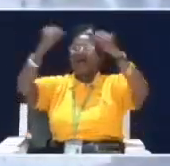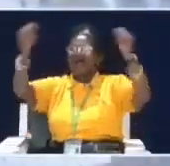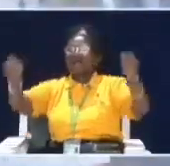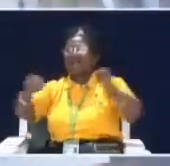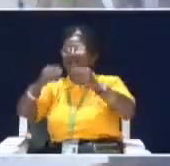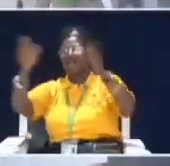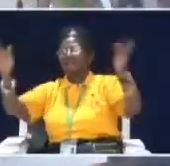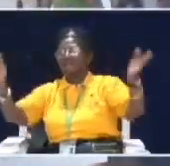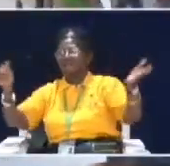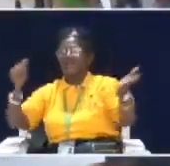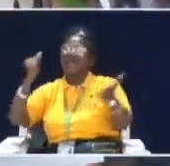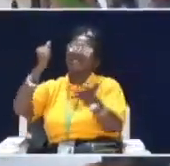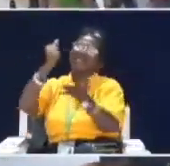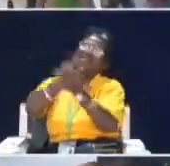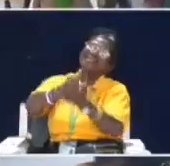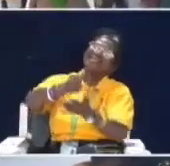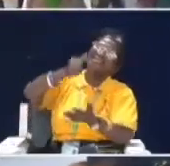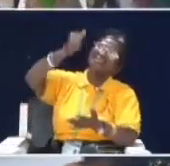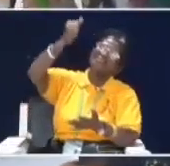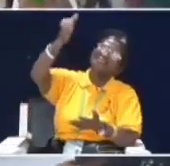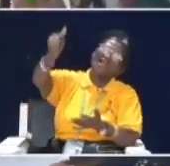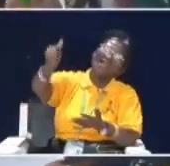Jehovah, hallelujah,